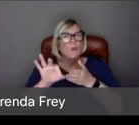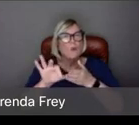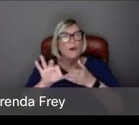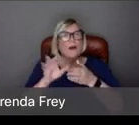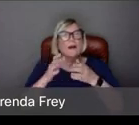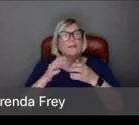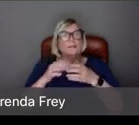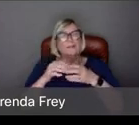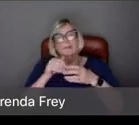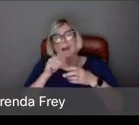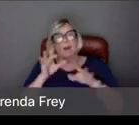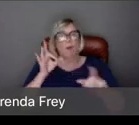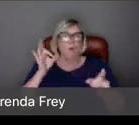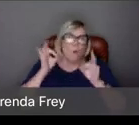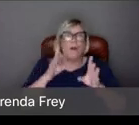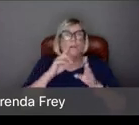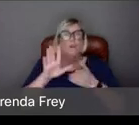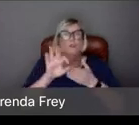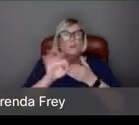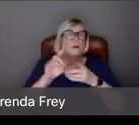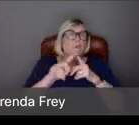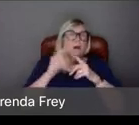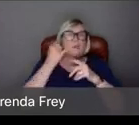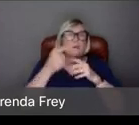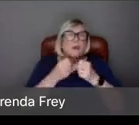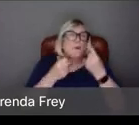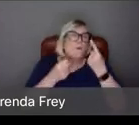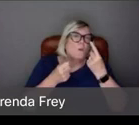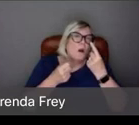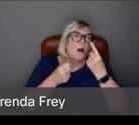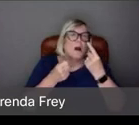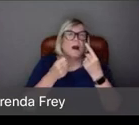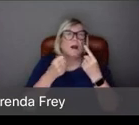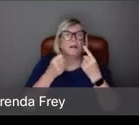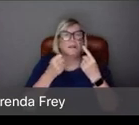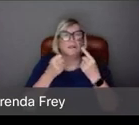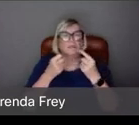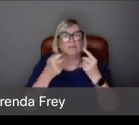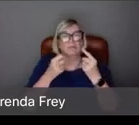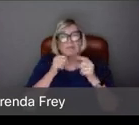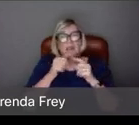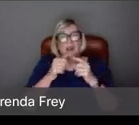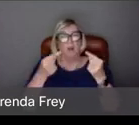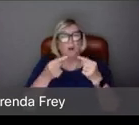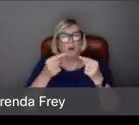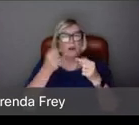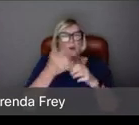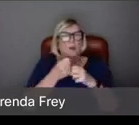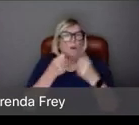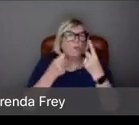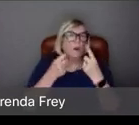or anything like that, but if you're getting one applying, it doesn't affect you to have 1 or 2